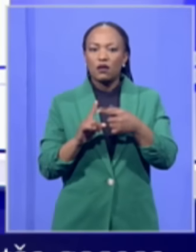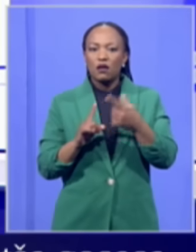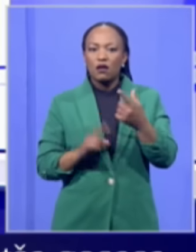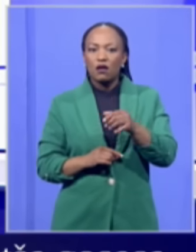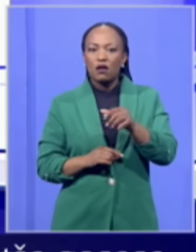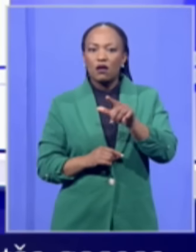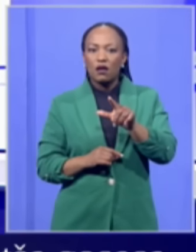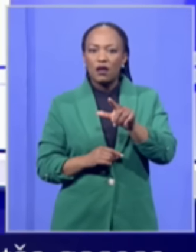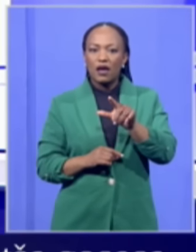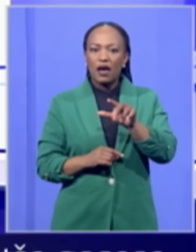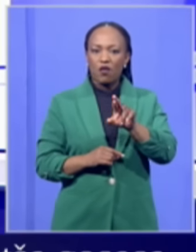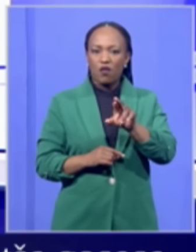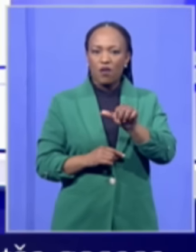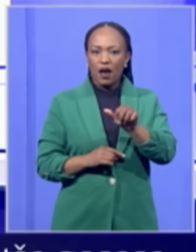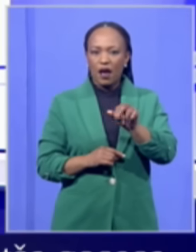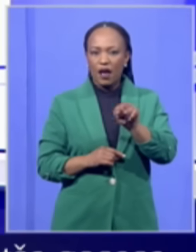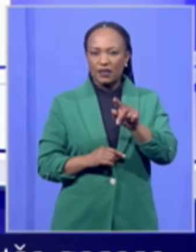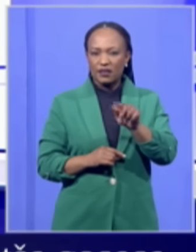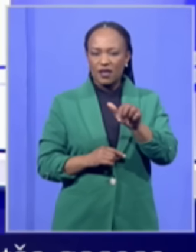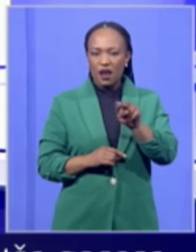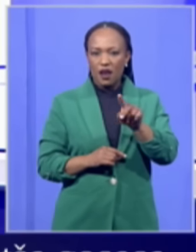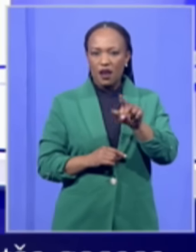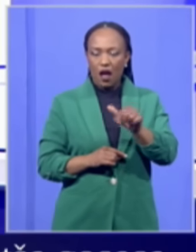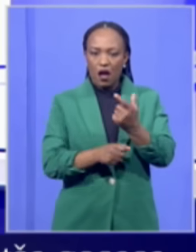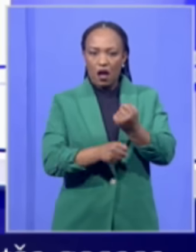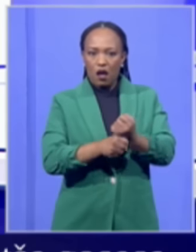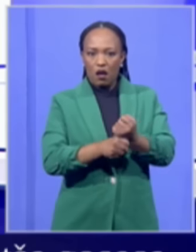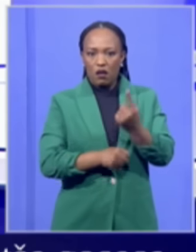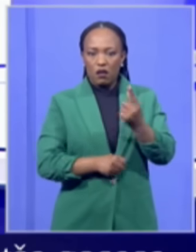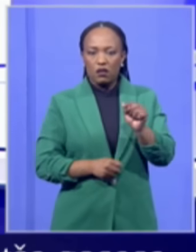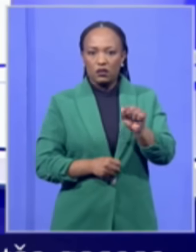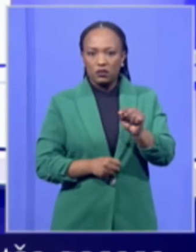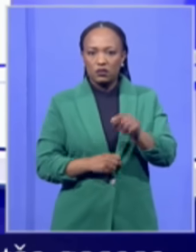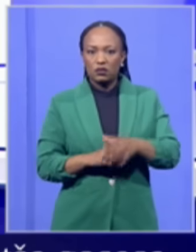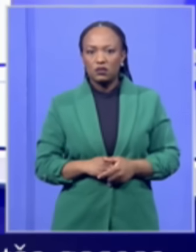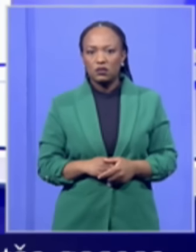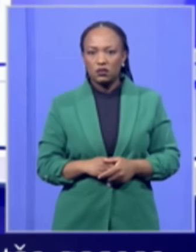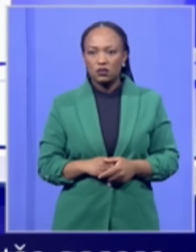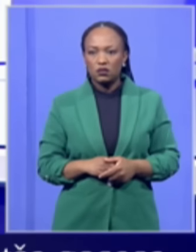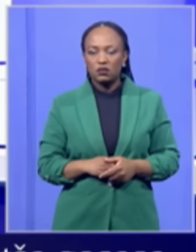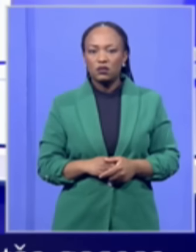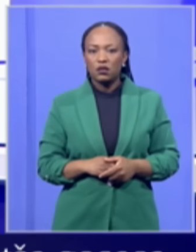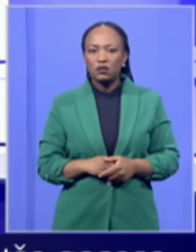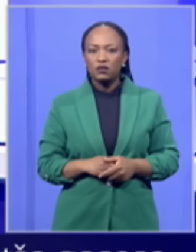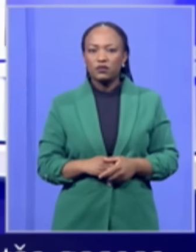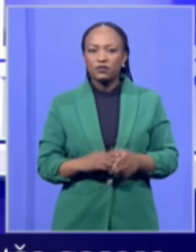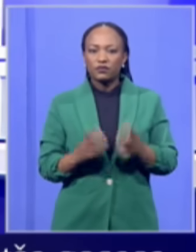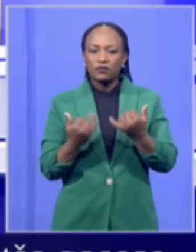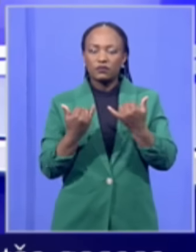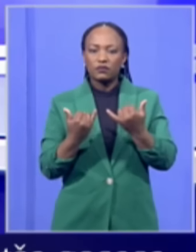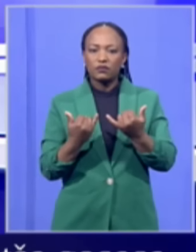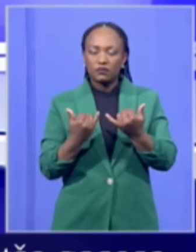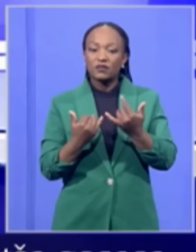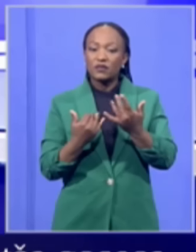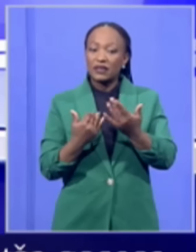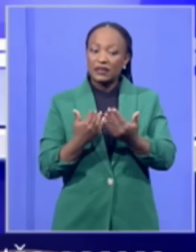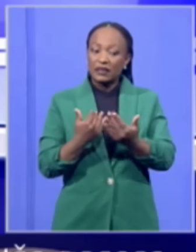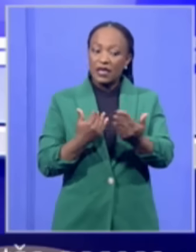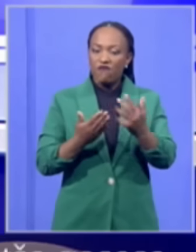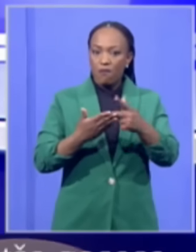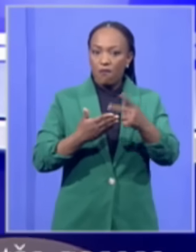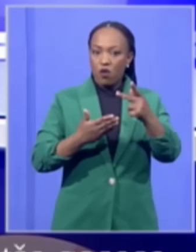ka Rathanda ka Heidelberg ka mono Gauteng go gadima morago tšeo lesolo le di fihleletšego. Lenaneo